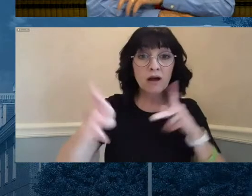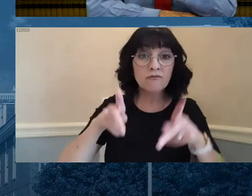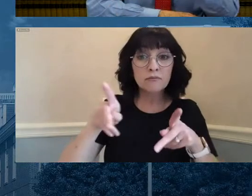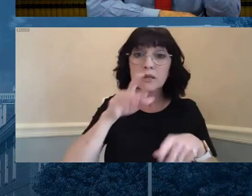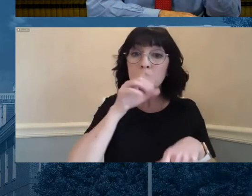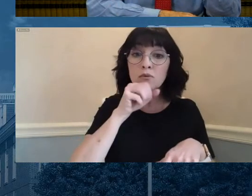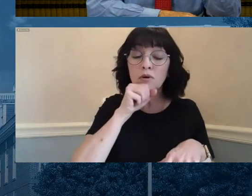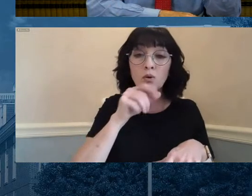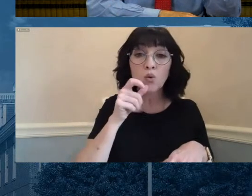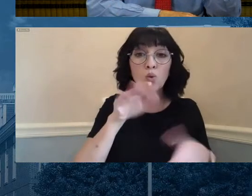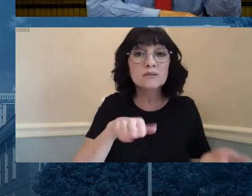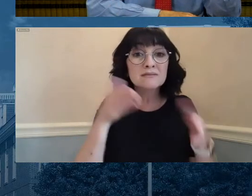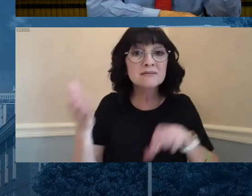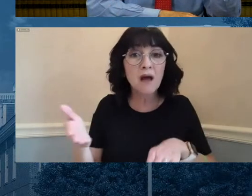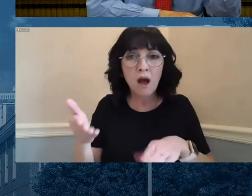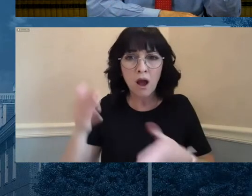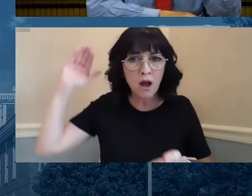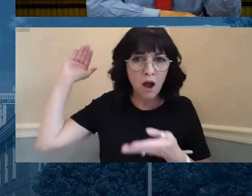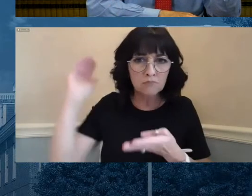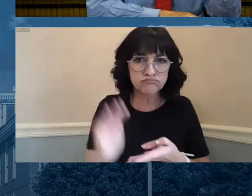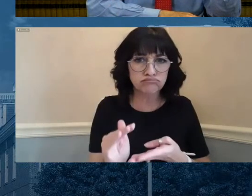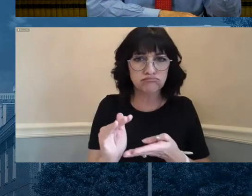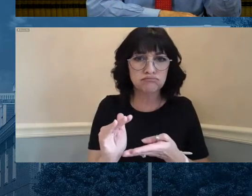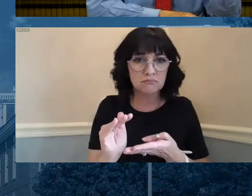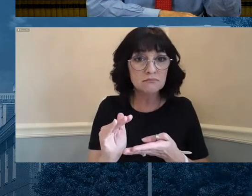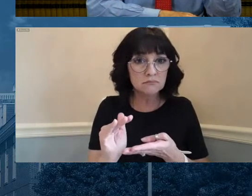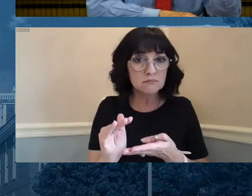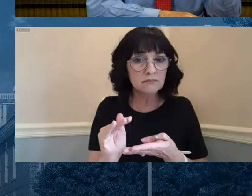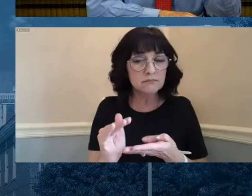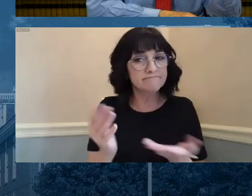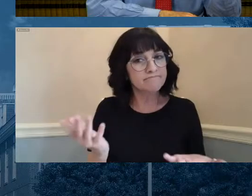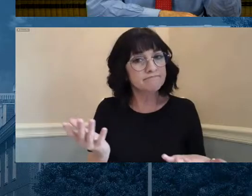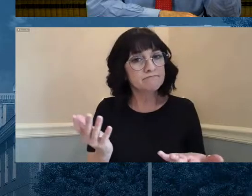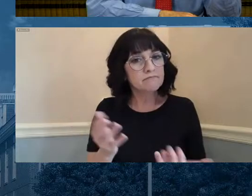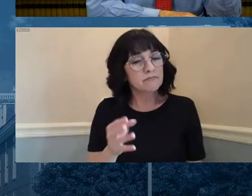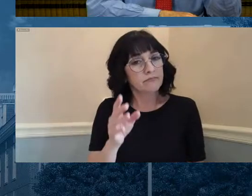up, this is the best evidence, the best